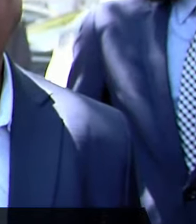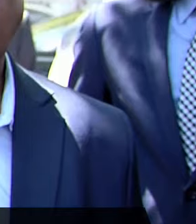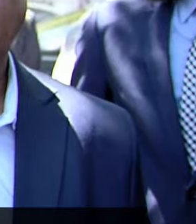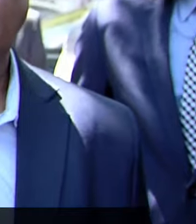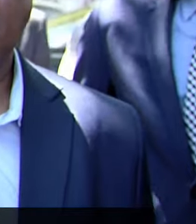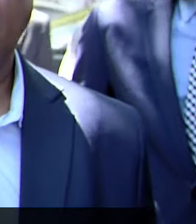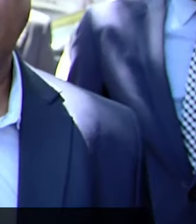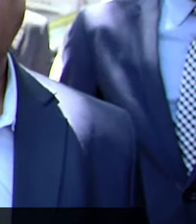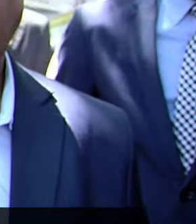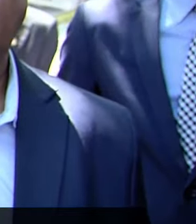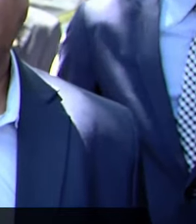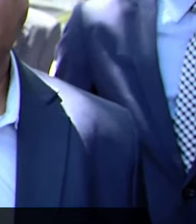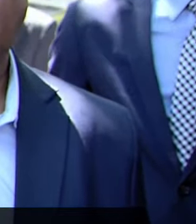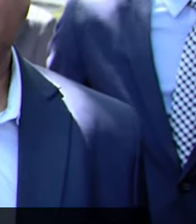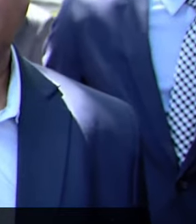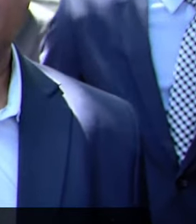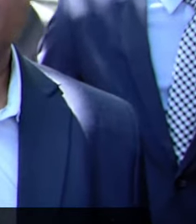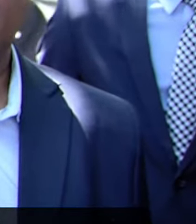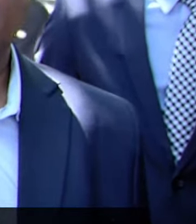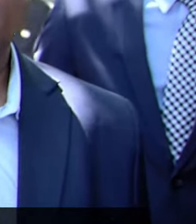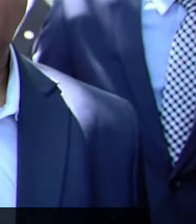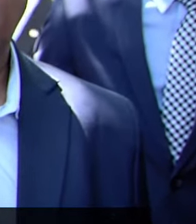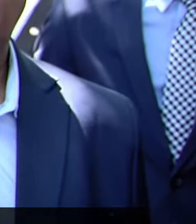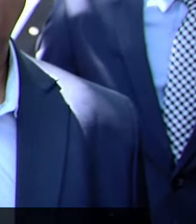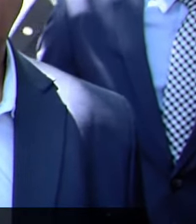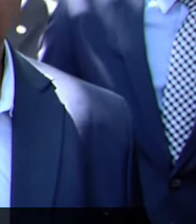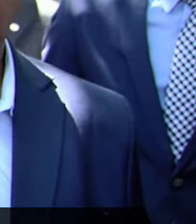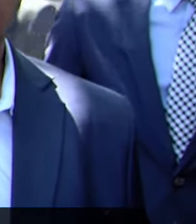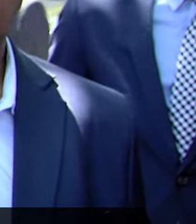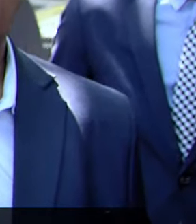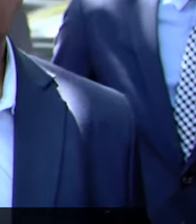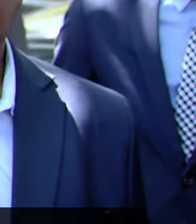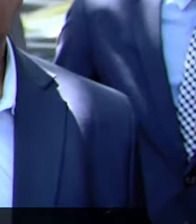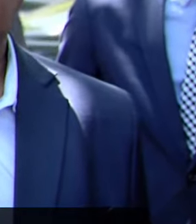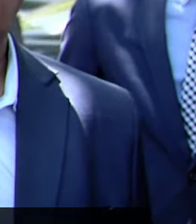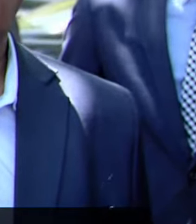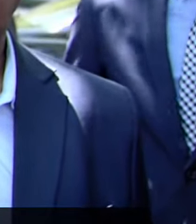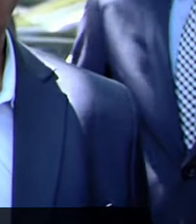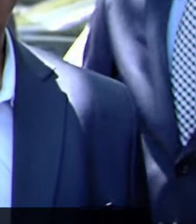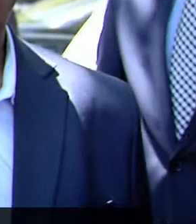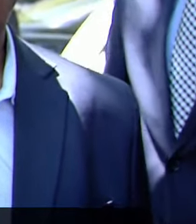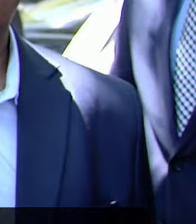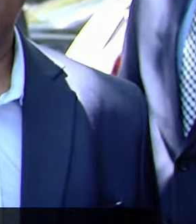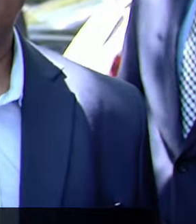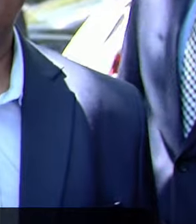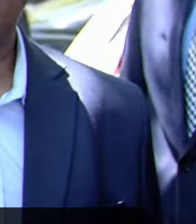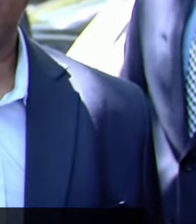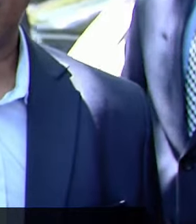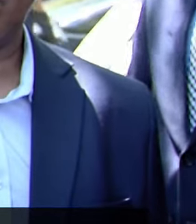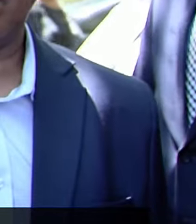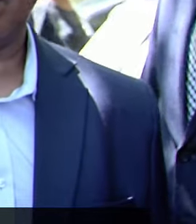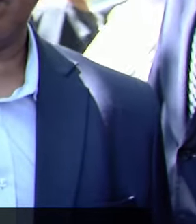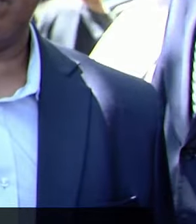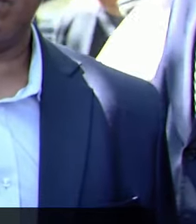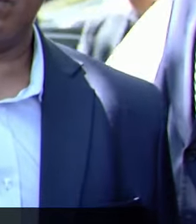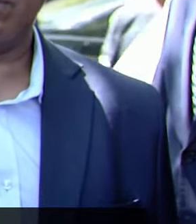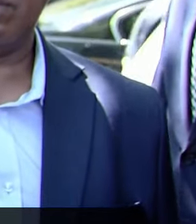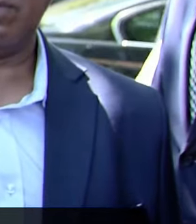in a quiet way, no attempt to be seen and to be heard, to be on camera, to